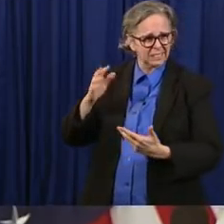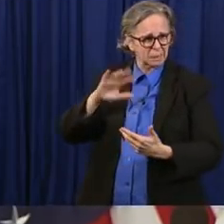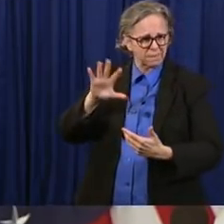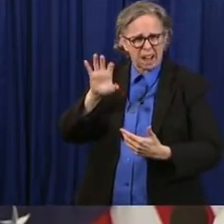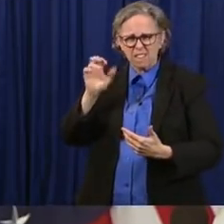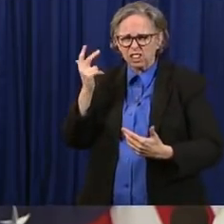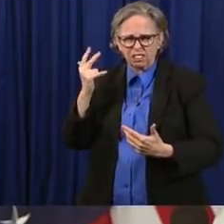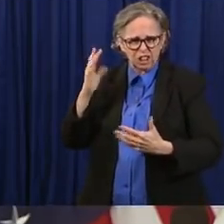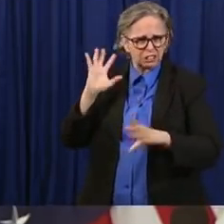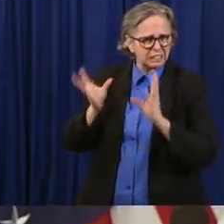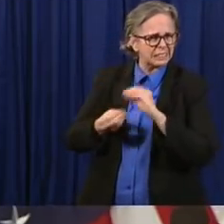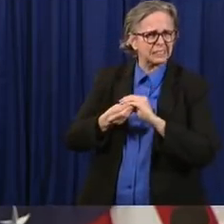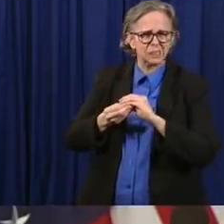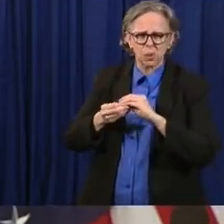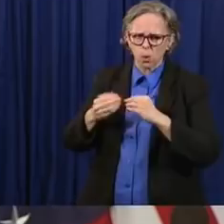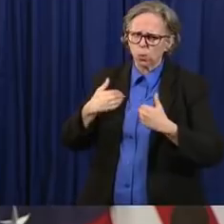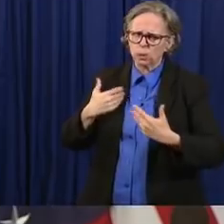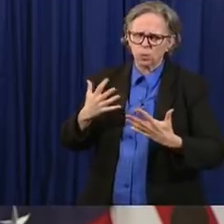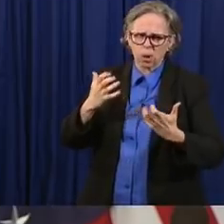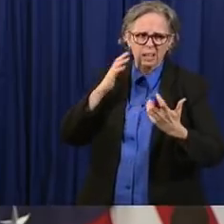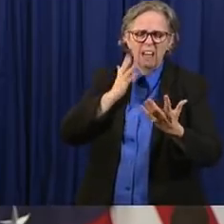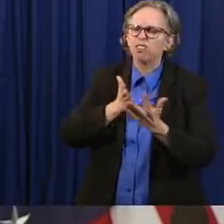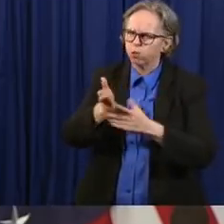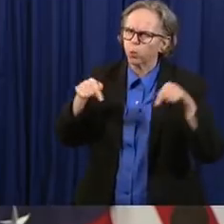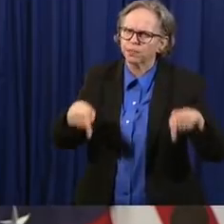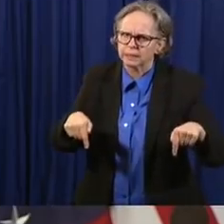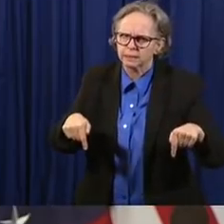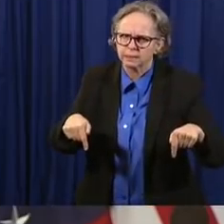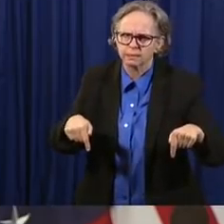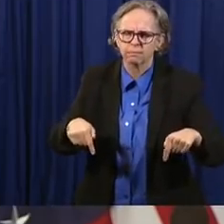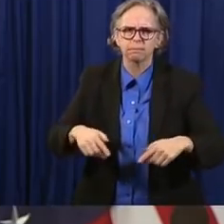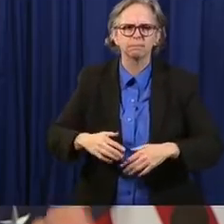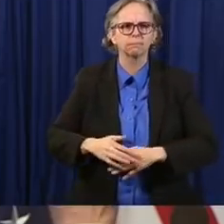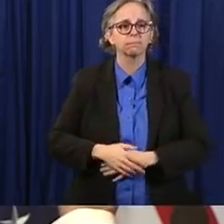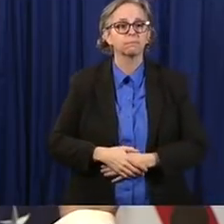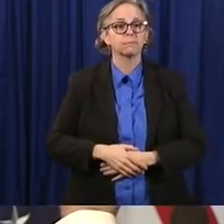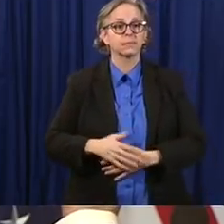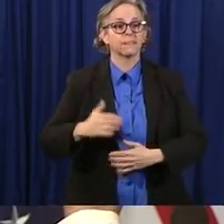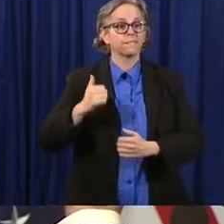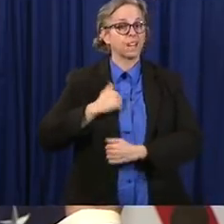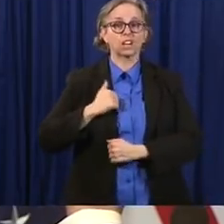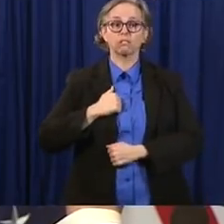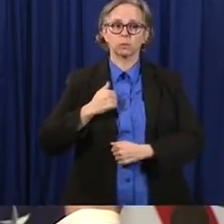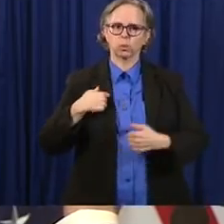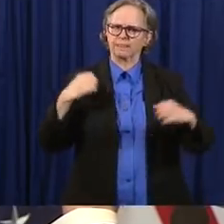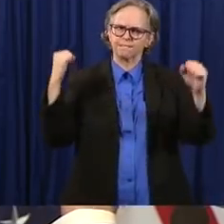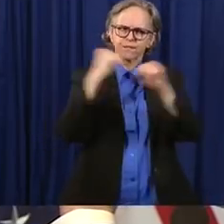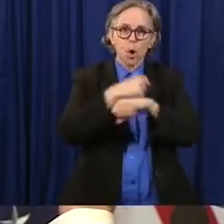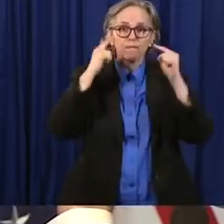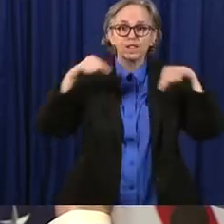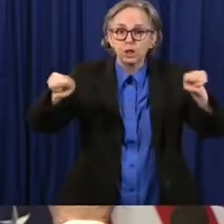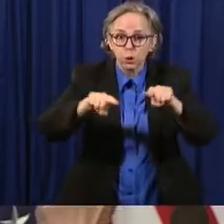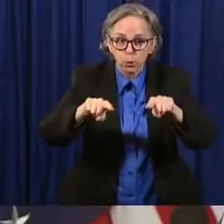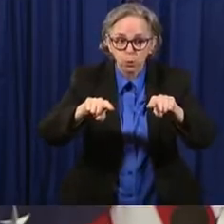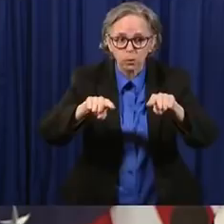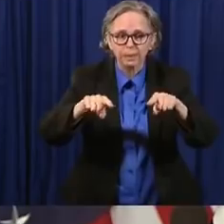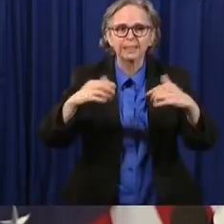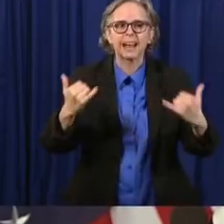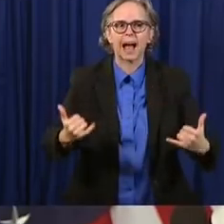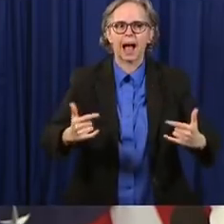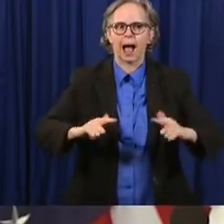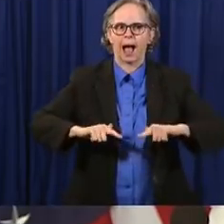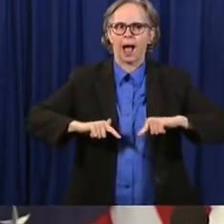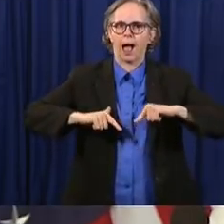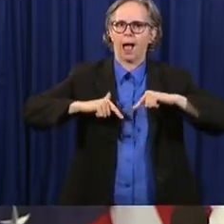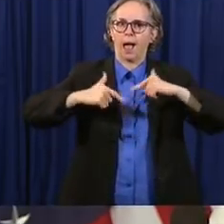know, we'll get through this. As veterans, we fought for you. And now, it's our turn to say